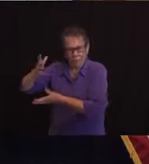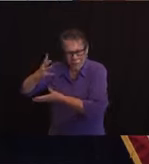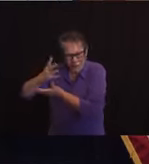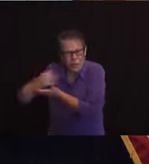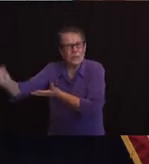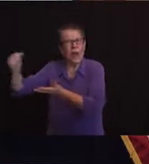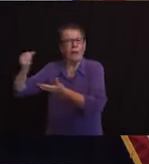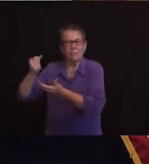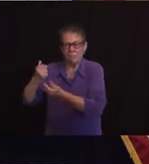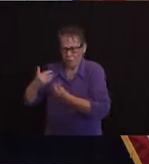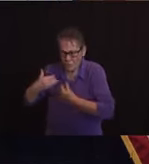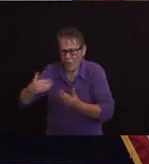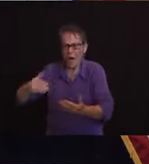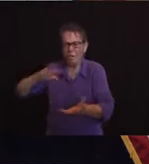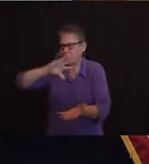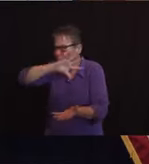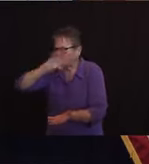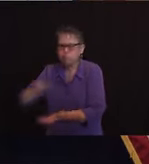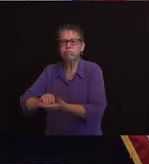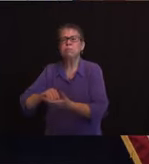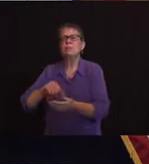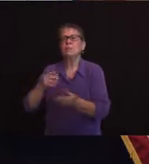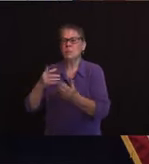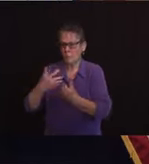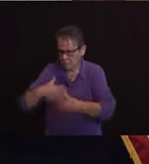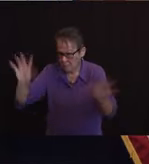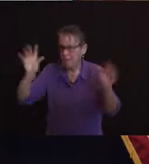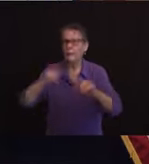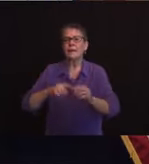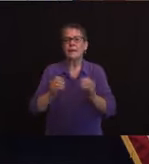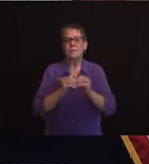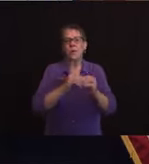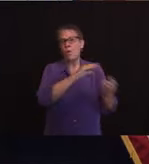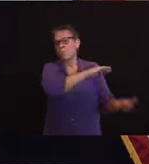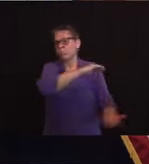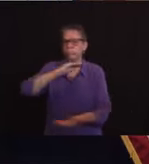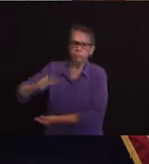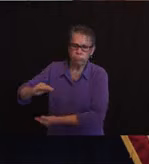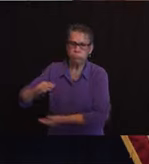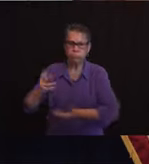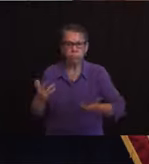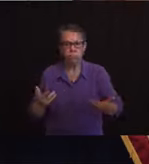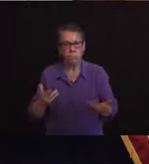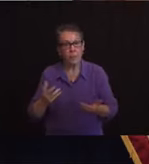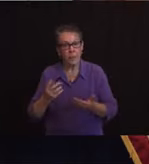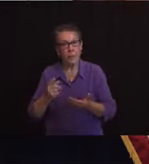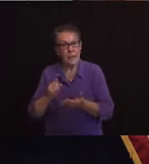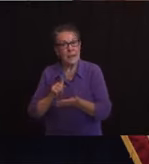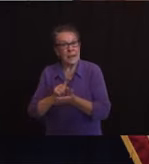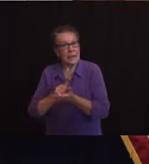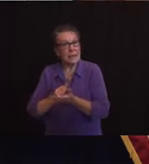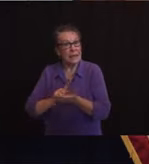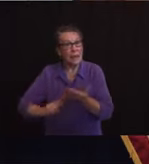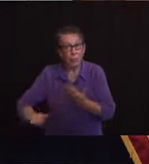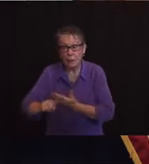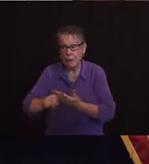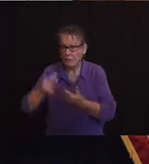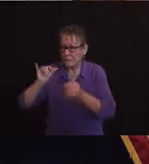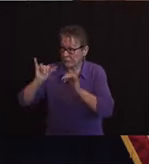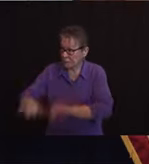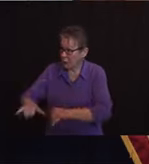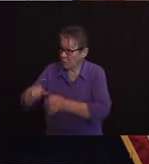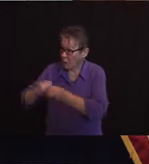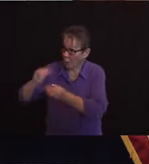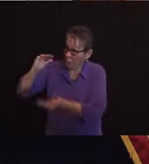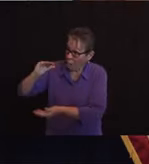call specific or vulnerable populations, it's based first and foremost on the impact on morbidity and